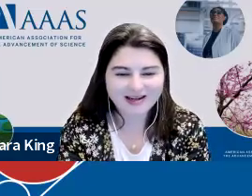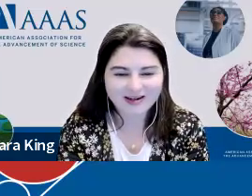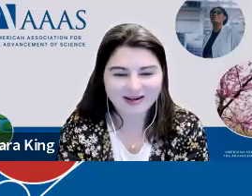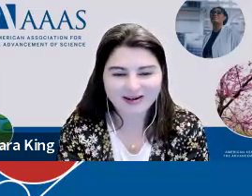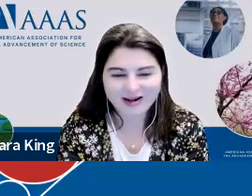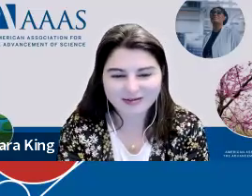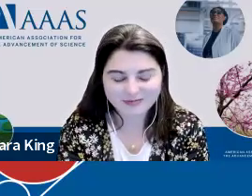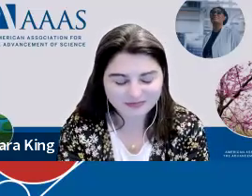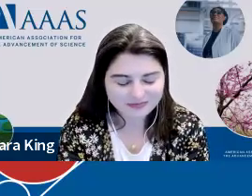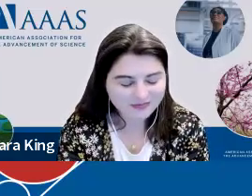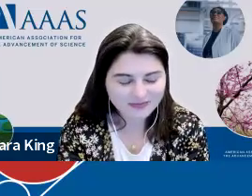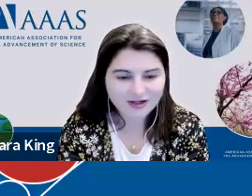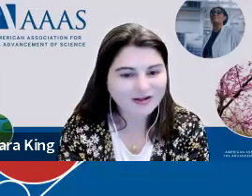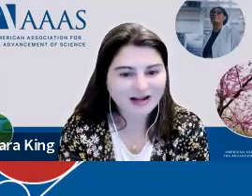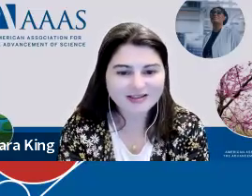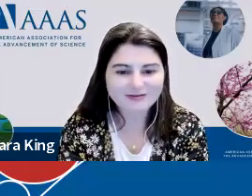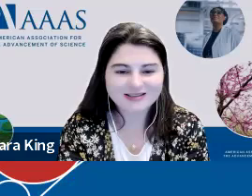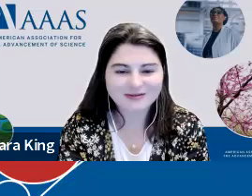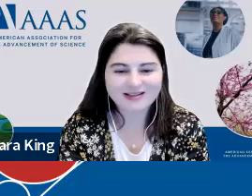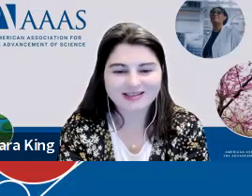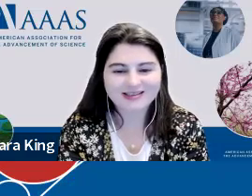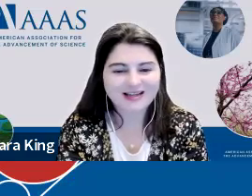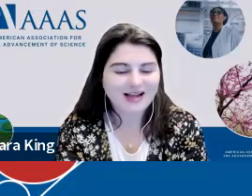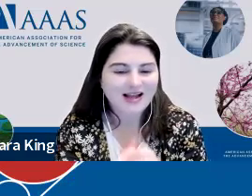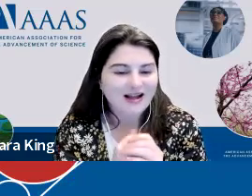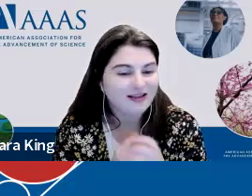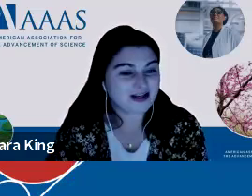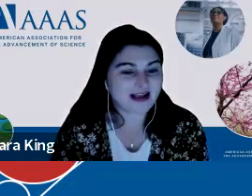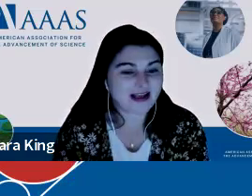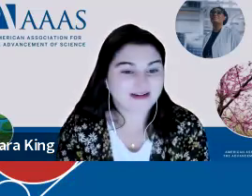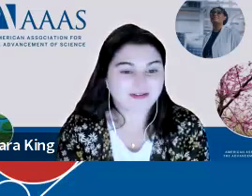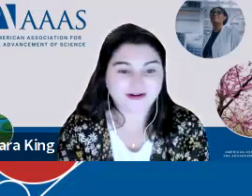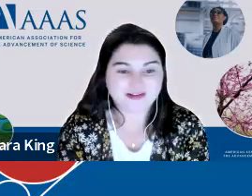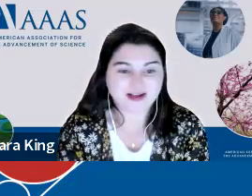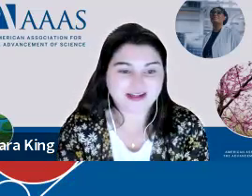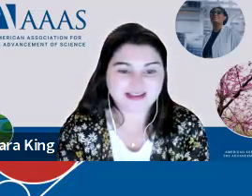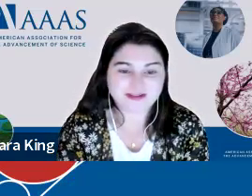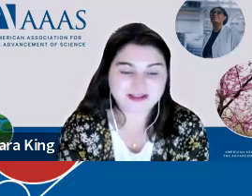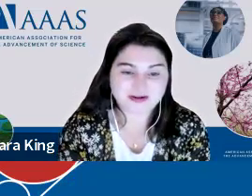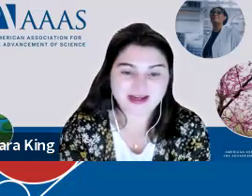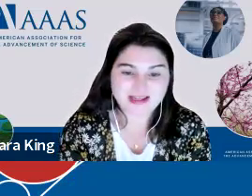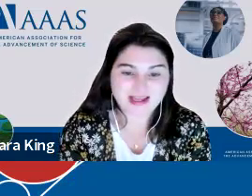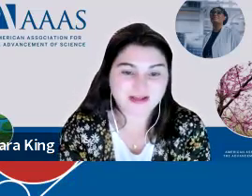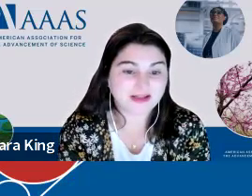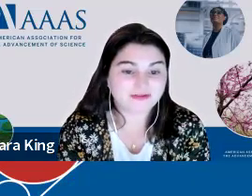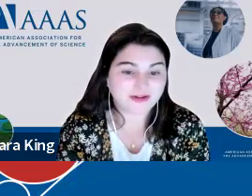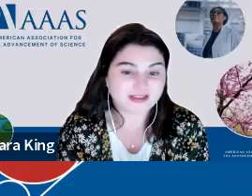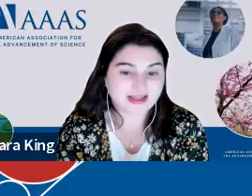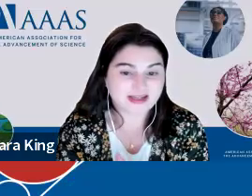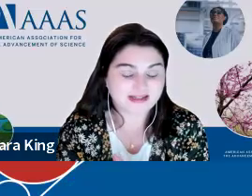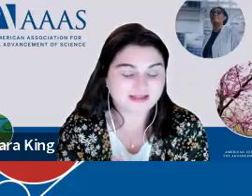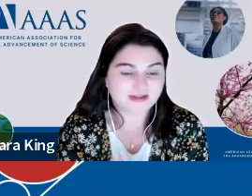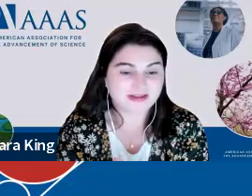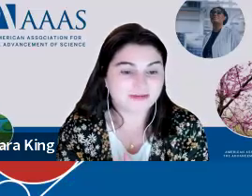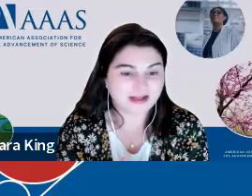research and her knowledge and wisdom with us. Thank you again for the audience for joining, and we'd love for you to